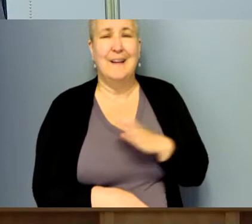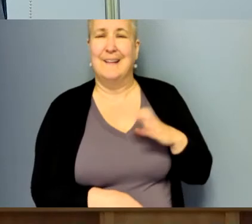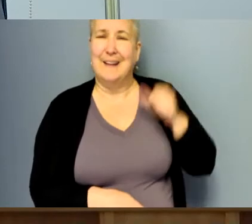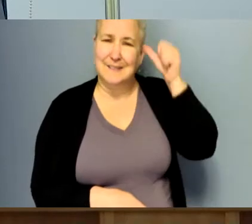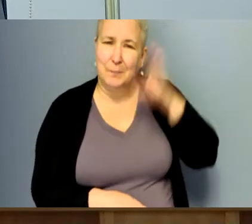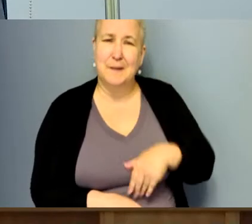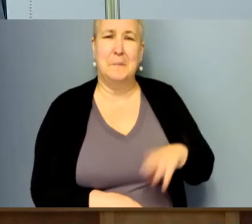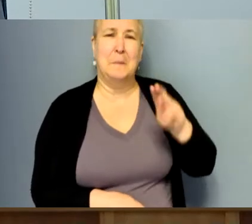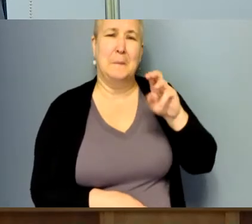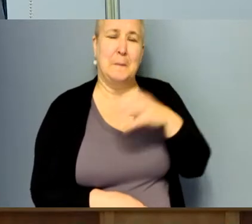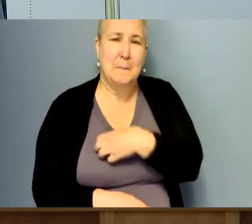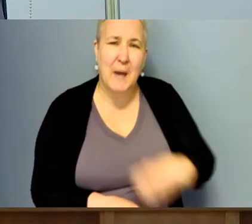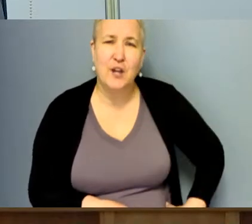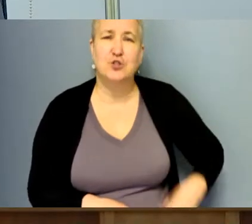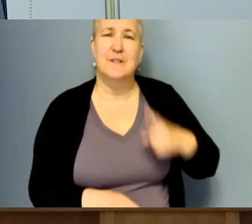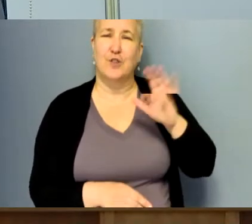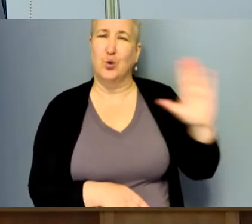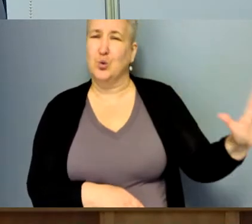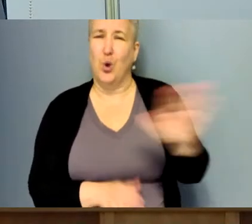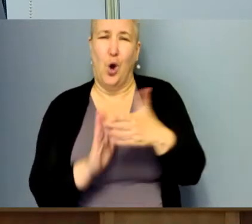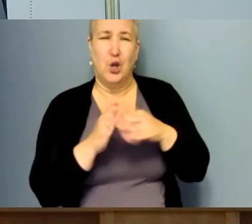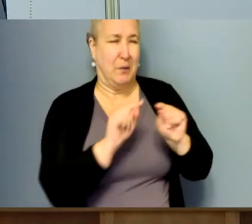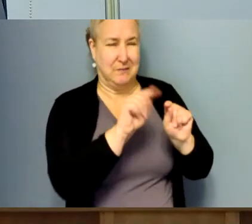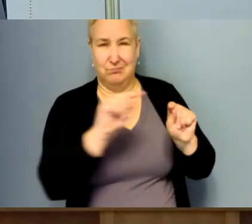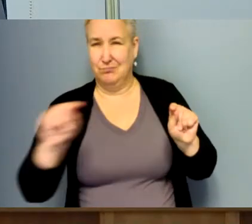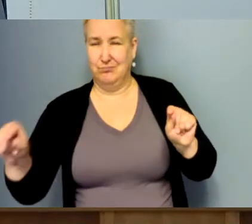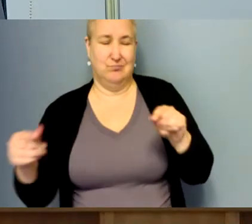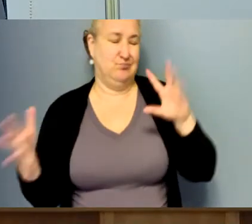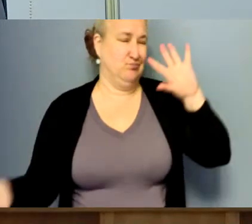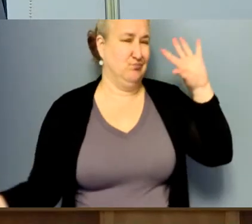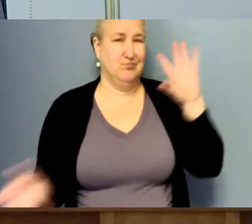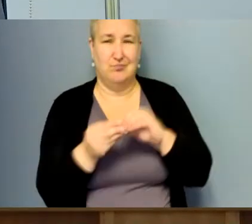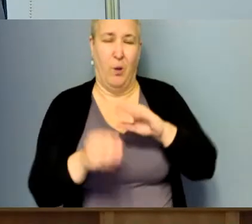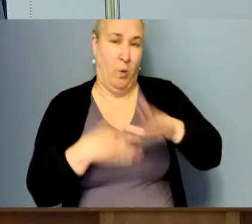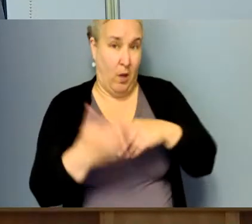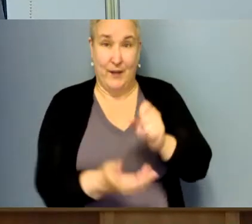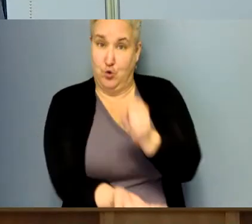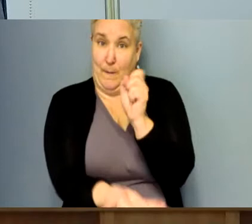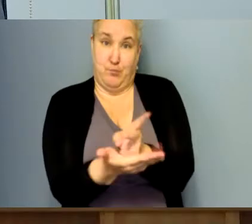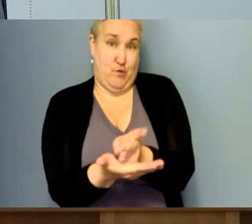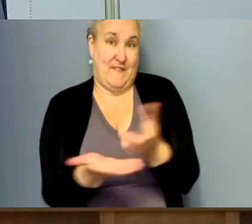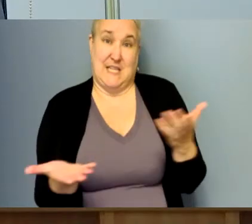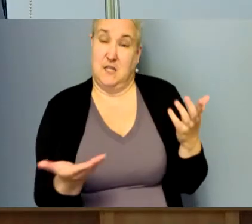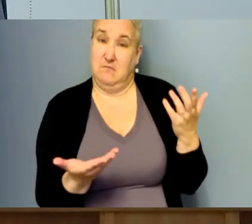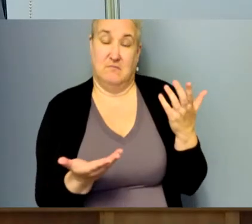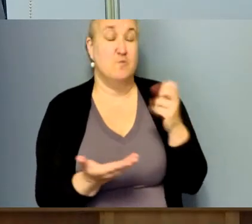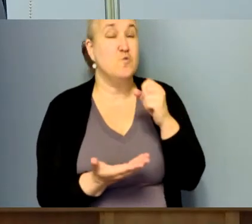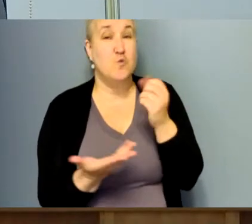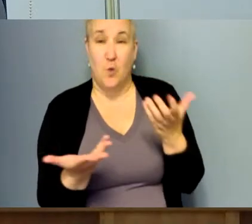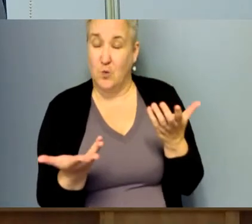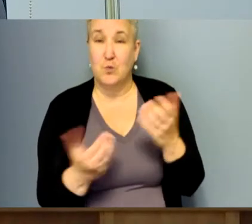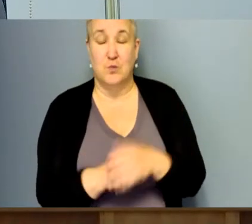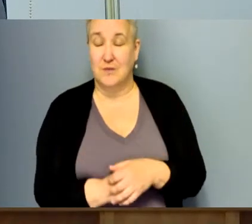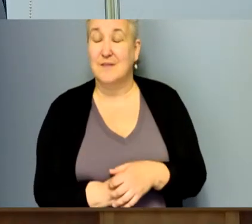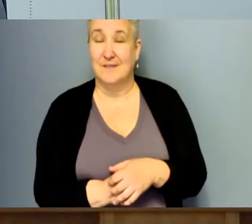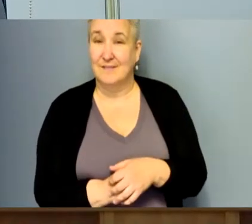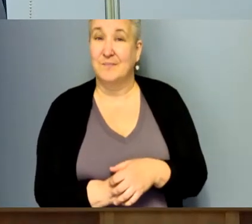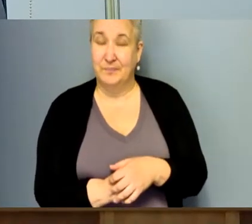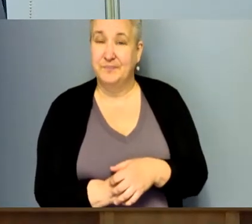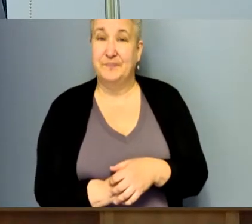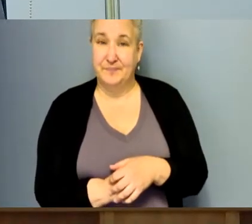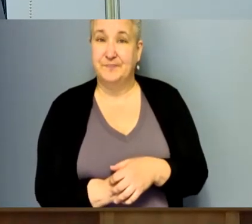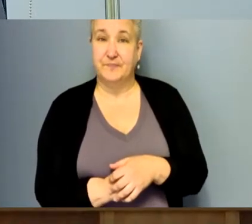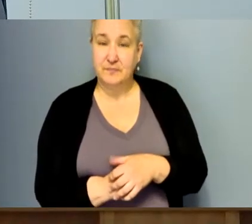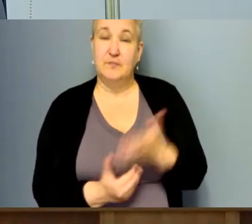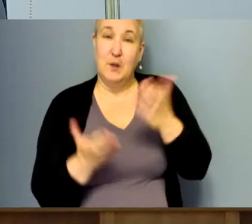mayors of all of your communities. All had to approve this too. And so, but as